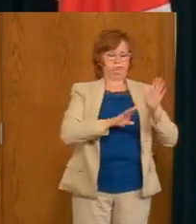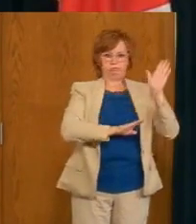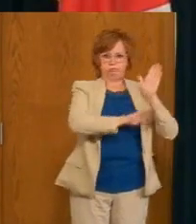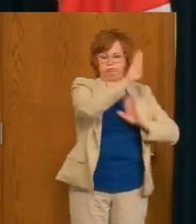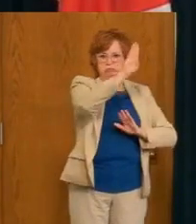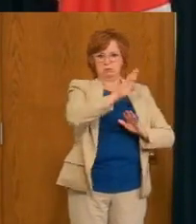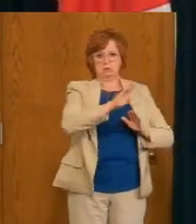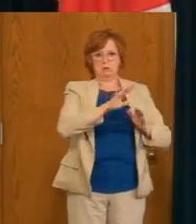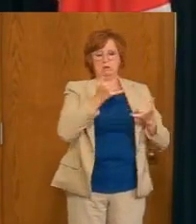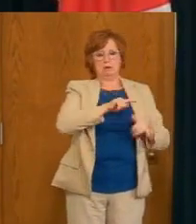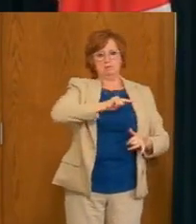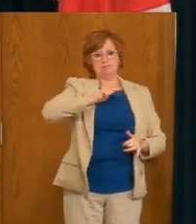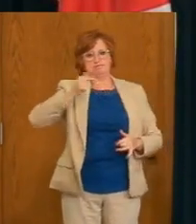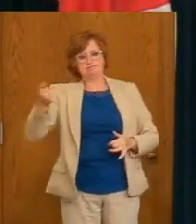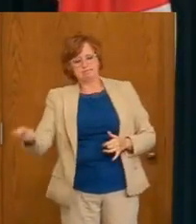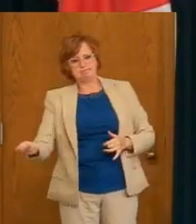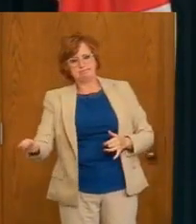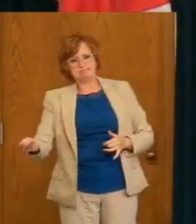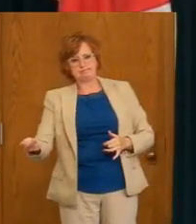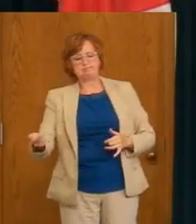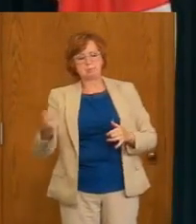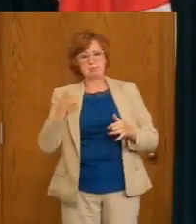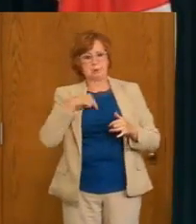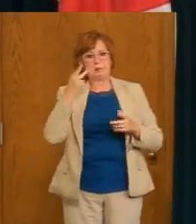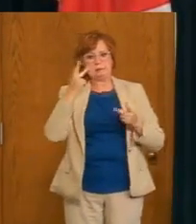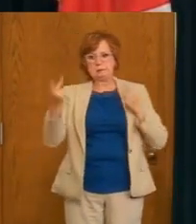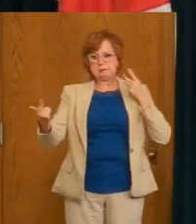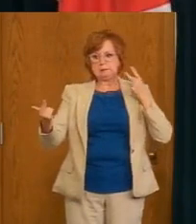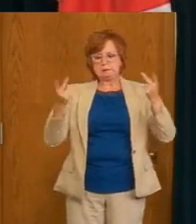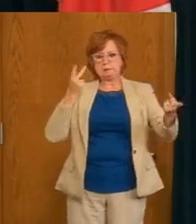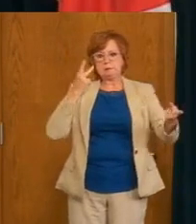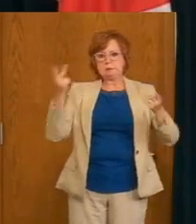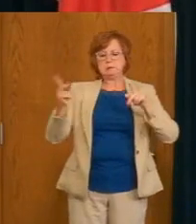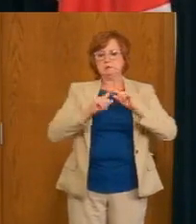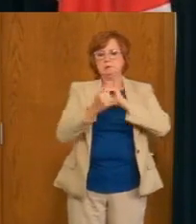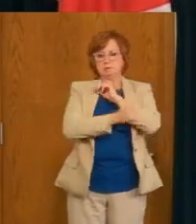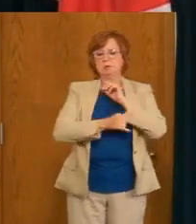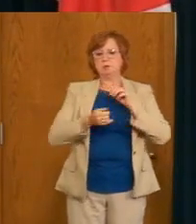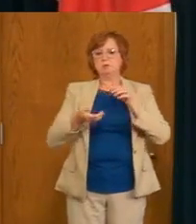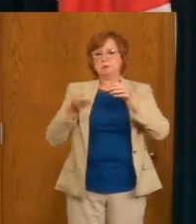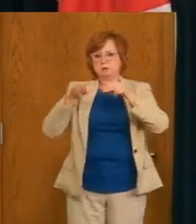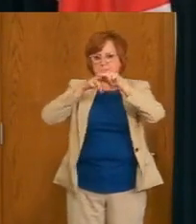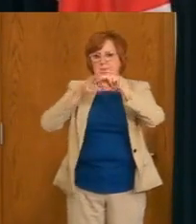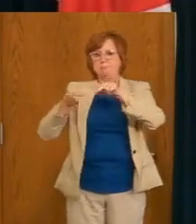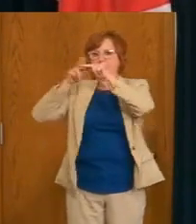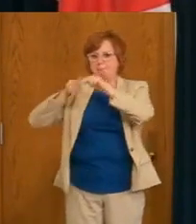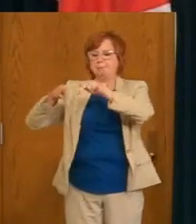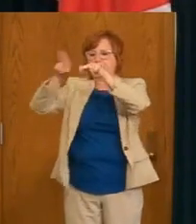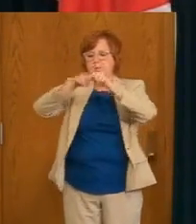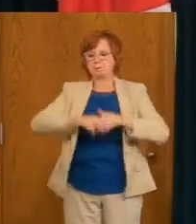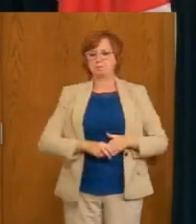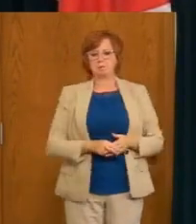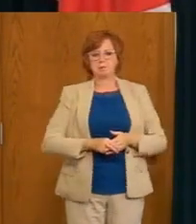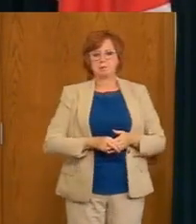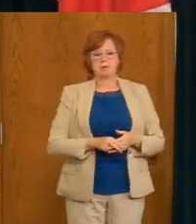good access to vaccines. It is important that we complete our vaccinations, go as high as we can,